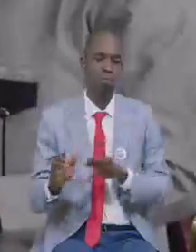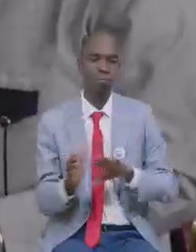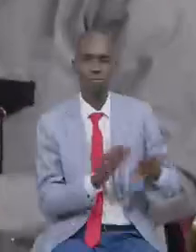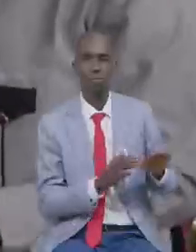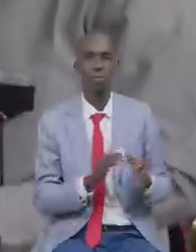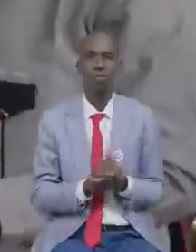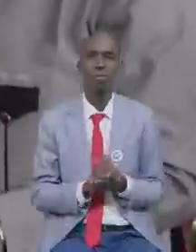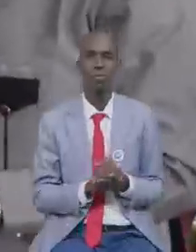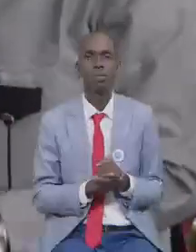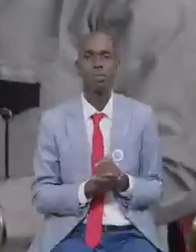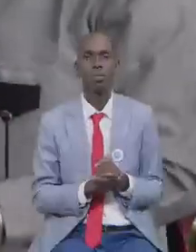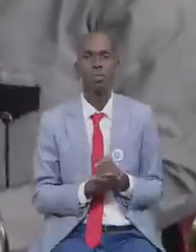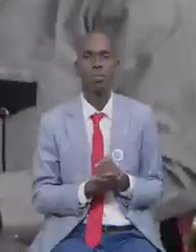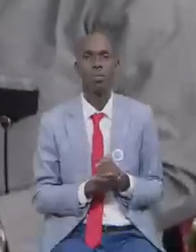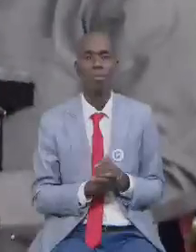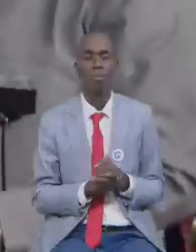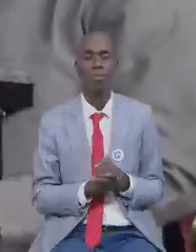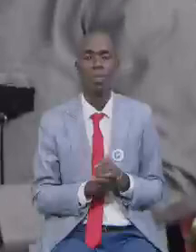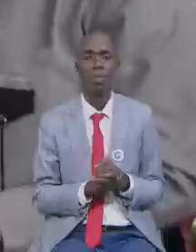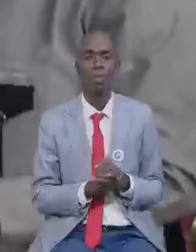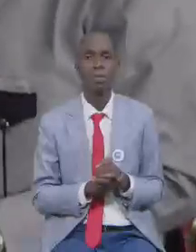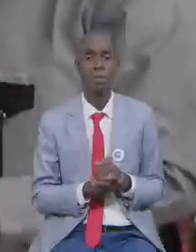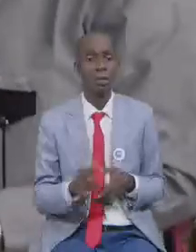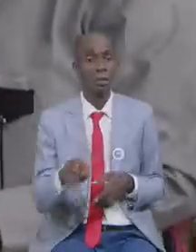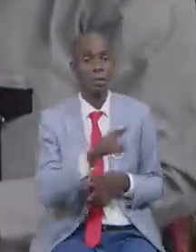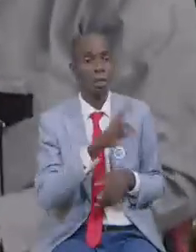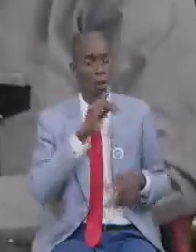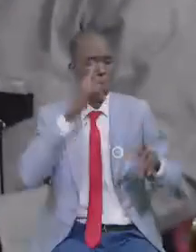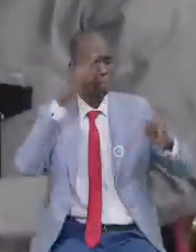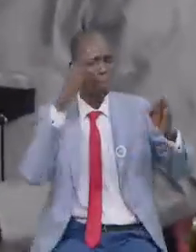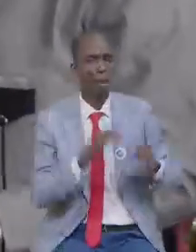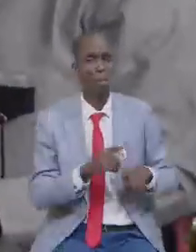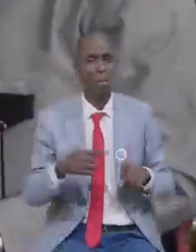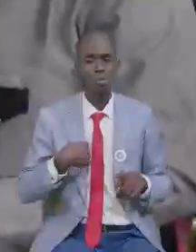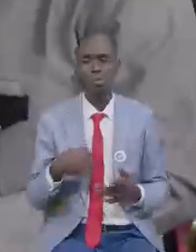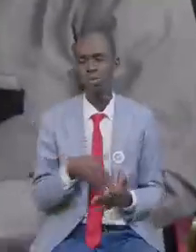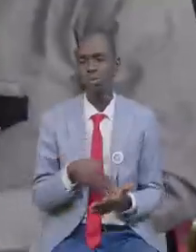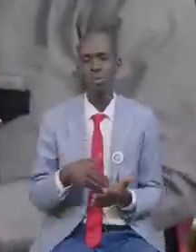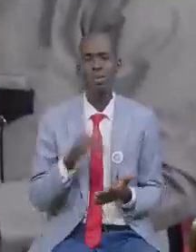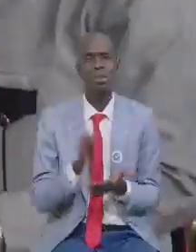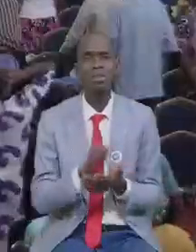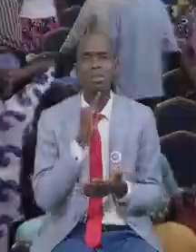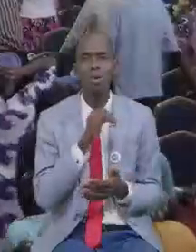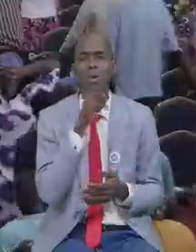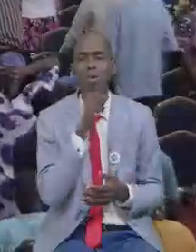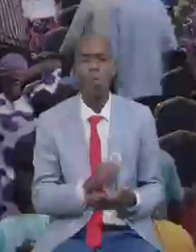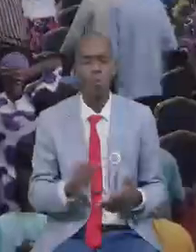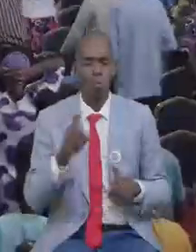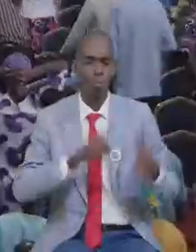They're determined, I am weakened. Old song.